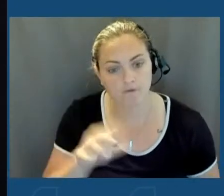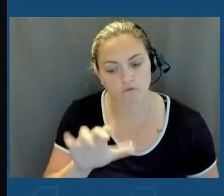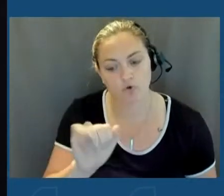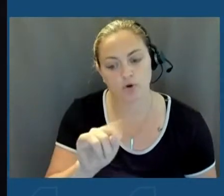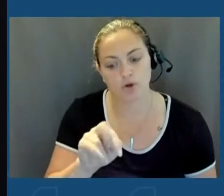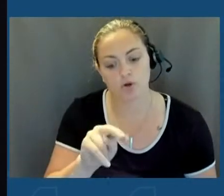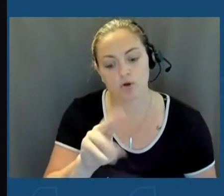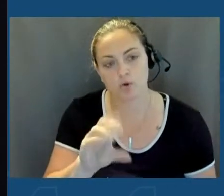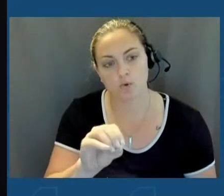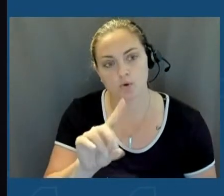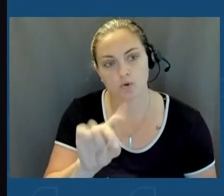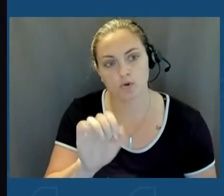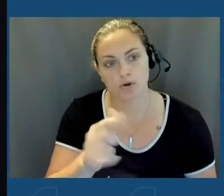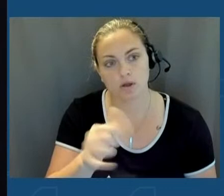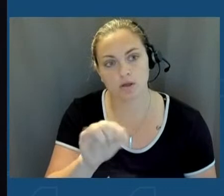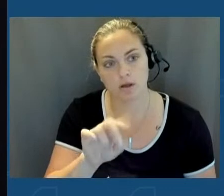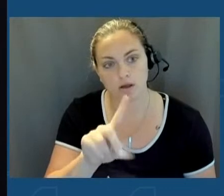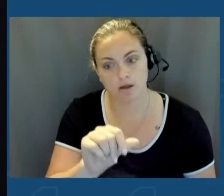applause.